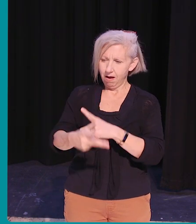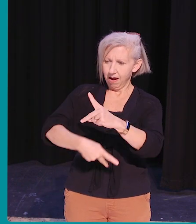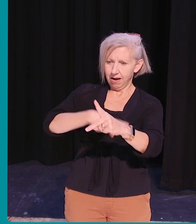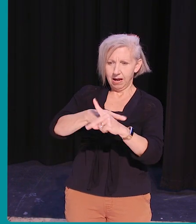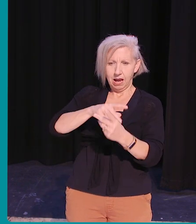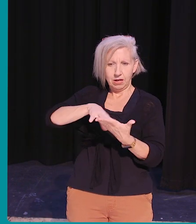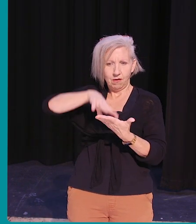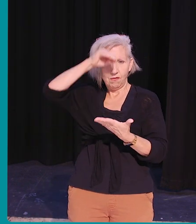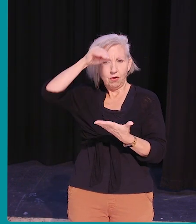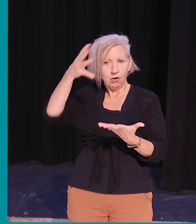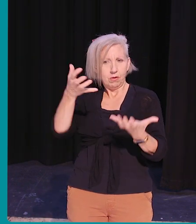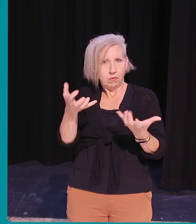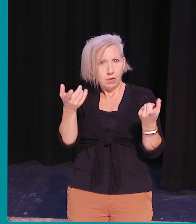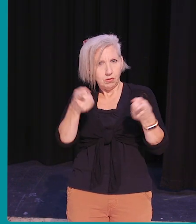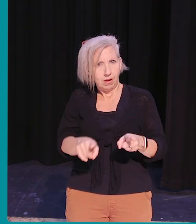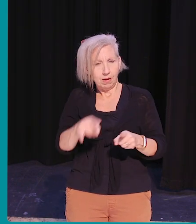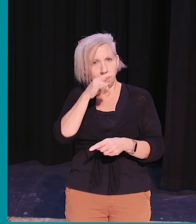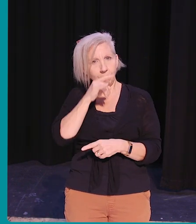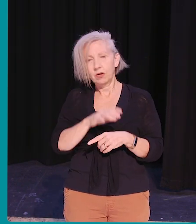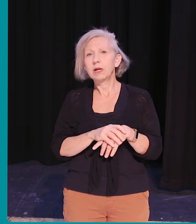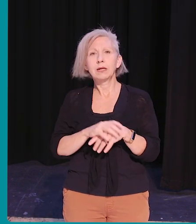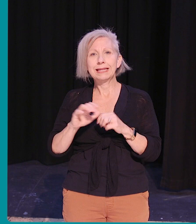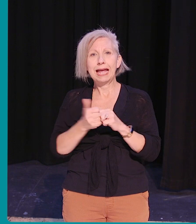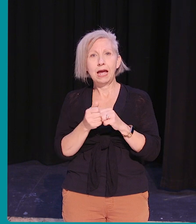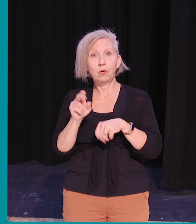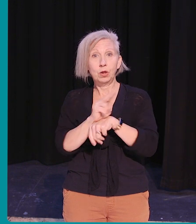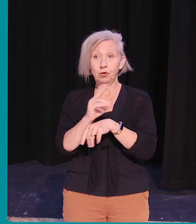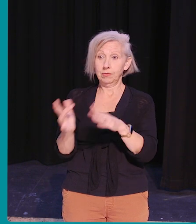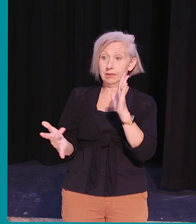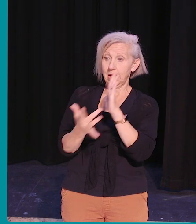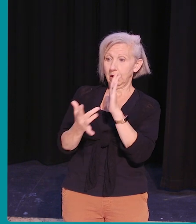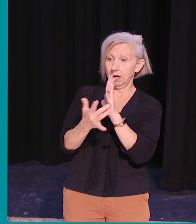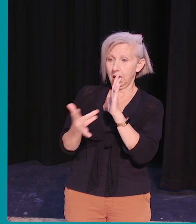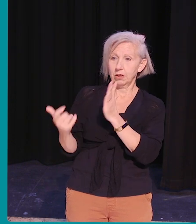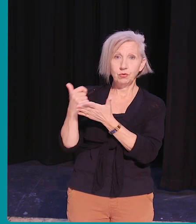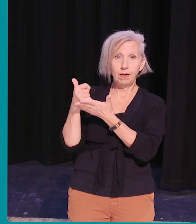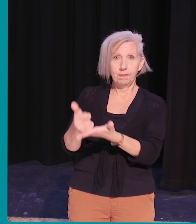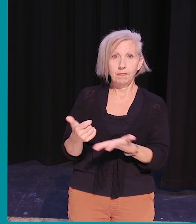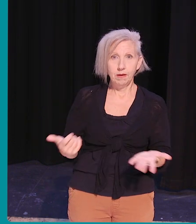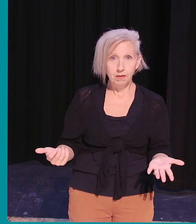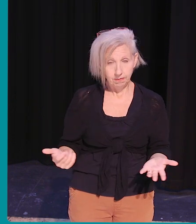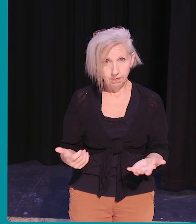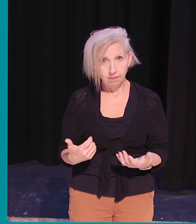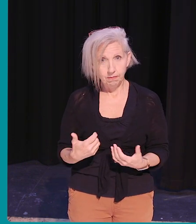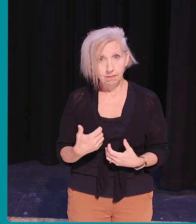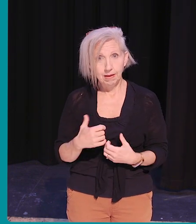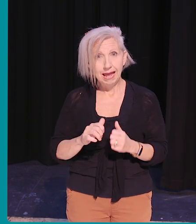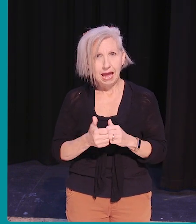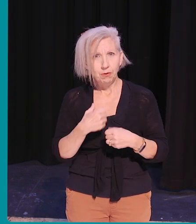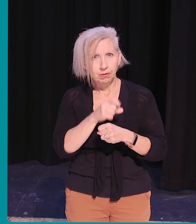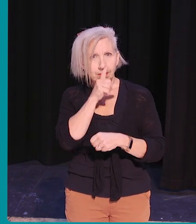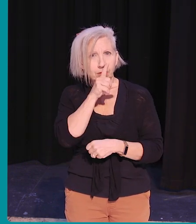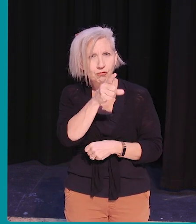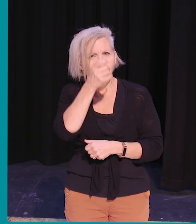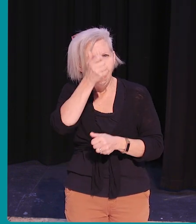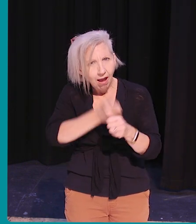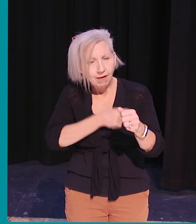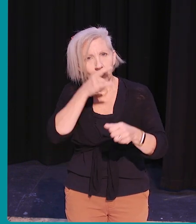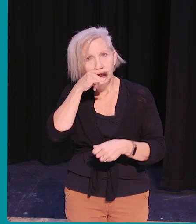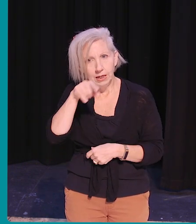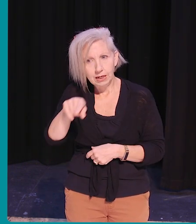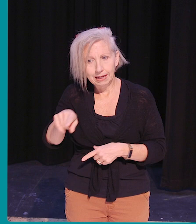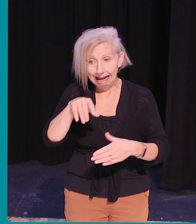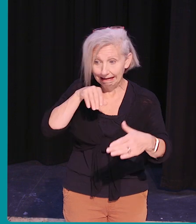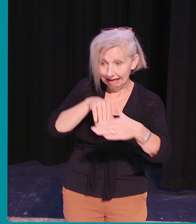to make happen for kids? How do we use technology to help with that? And how do we make sure that every kid gets it? And I think that's